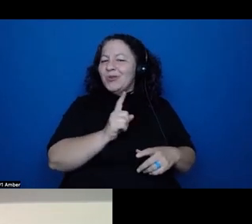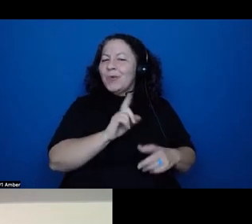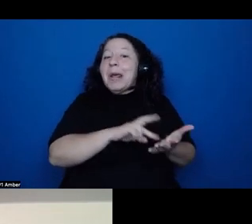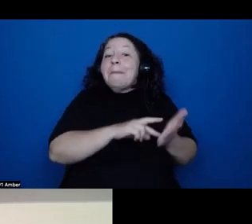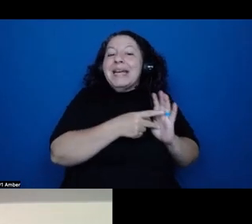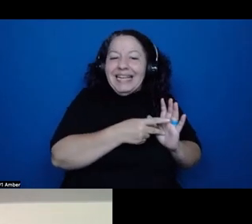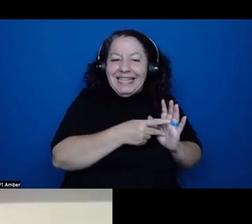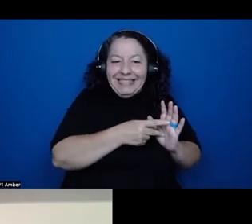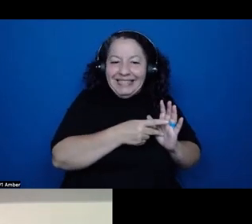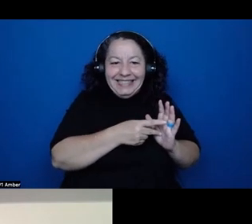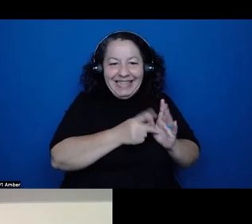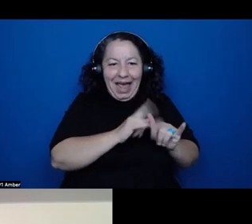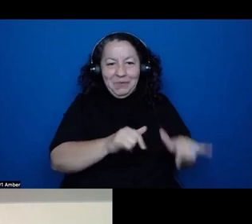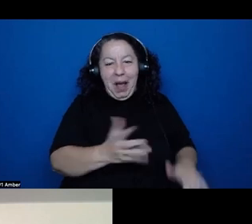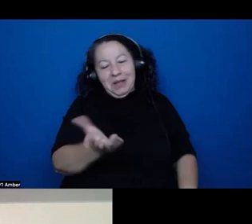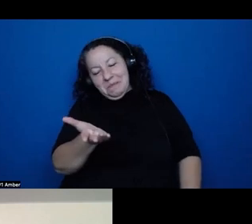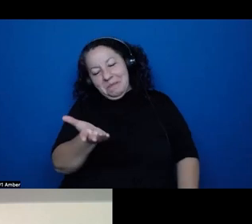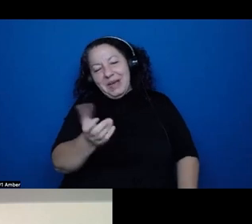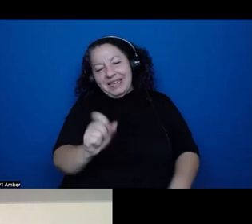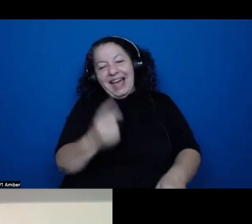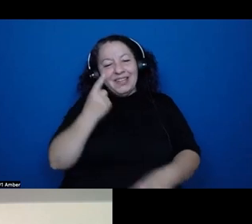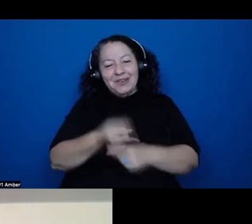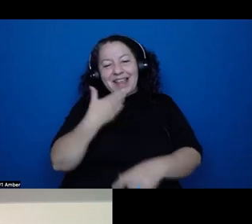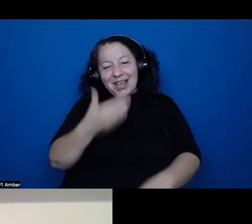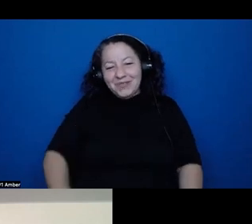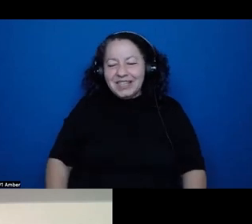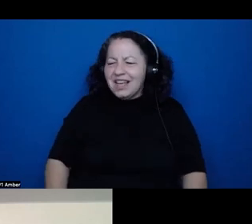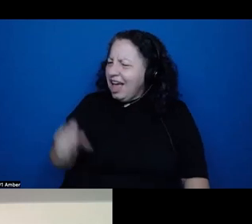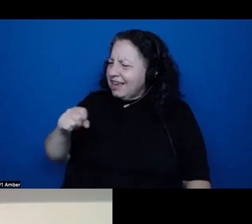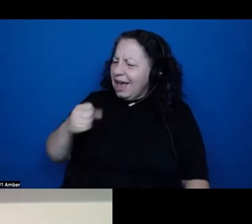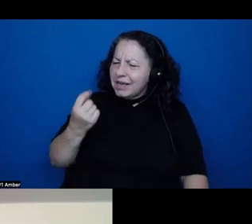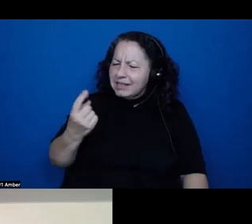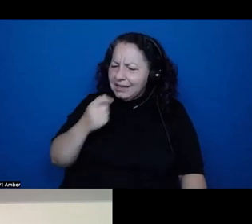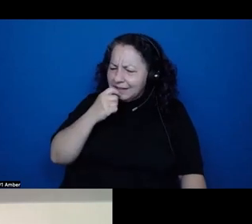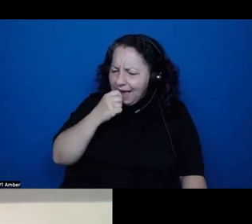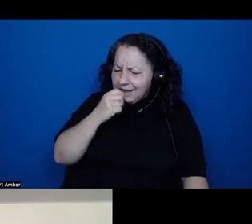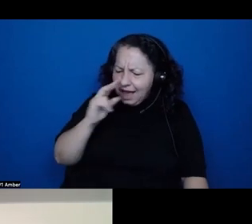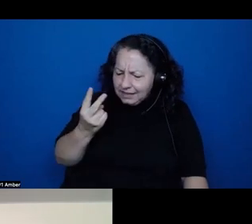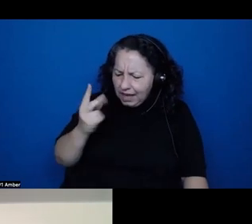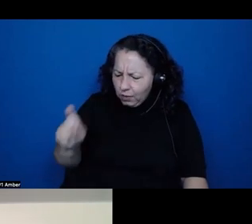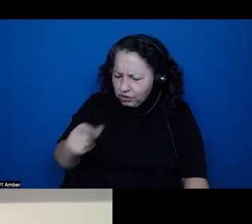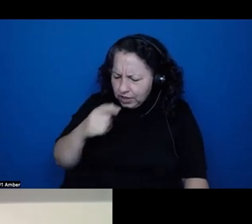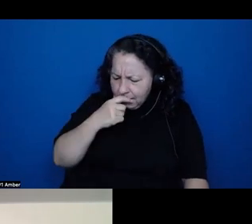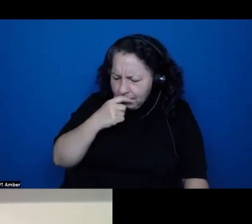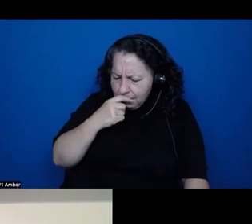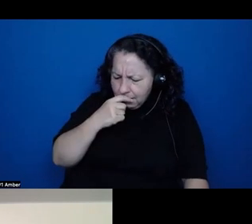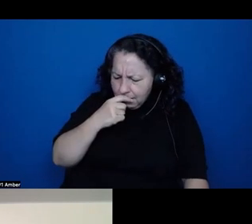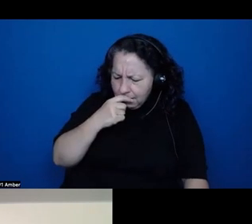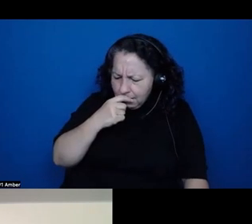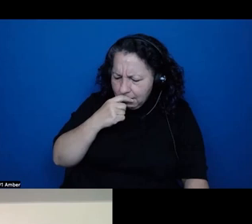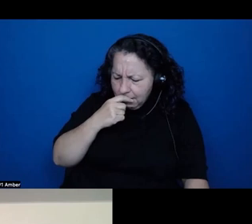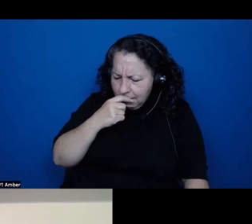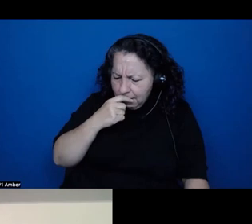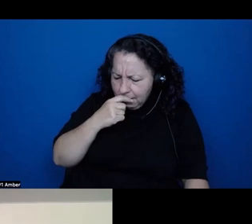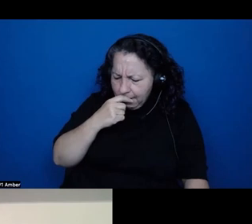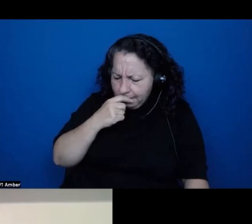you. Yeah, that makes sense. And the second question is that so I know you've talked